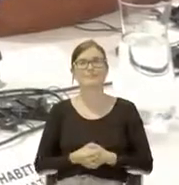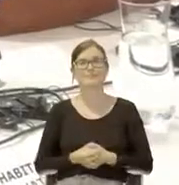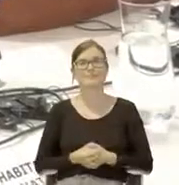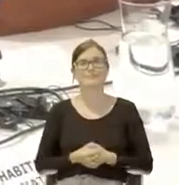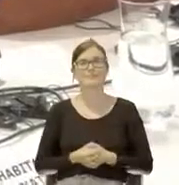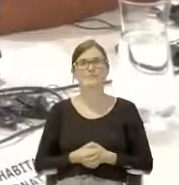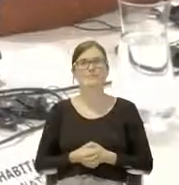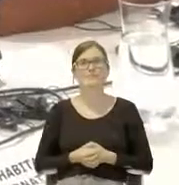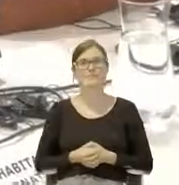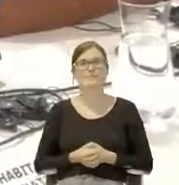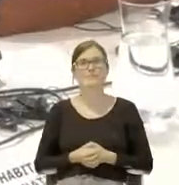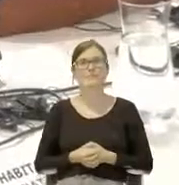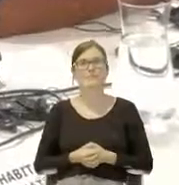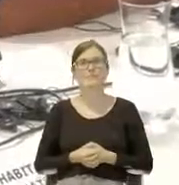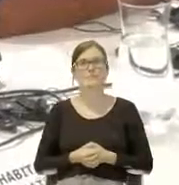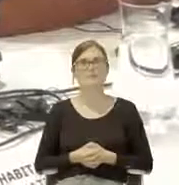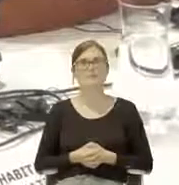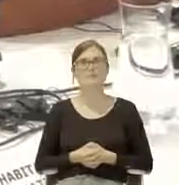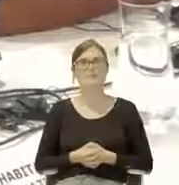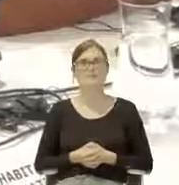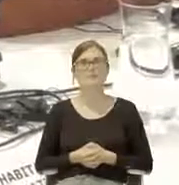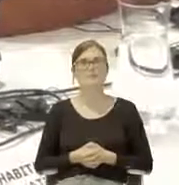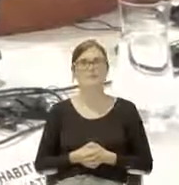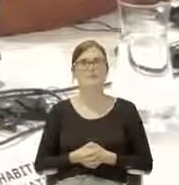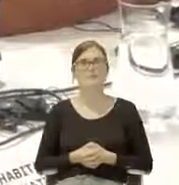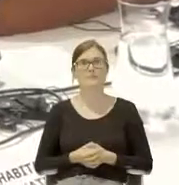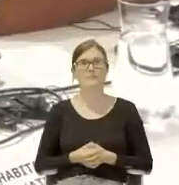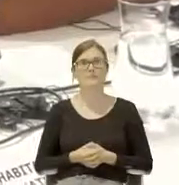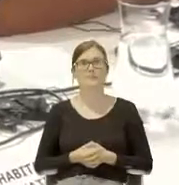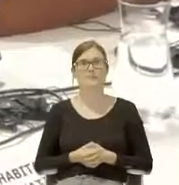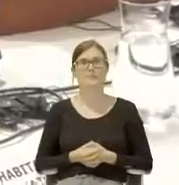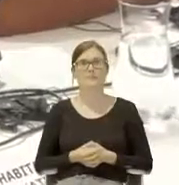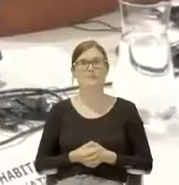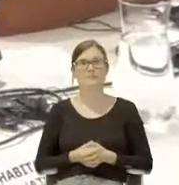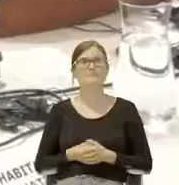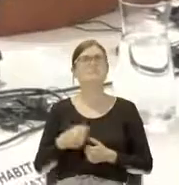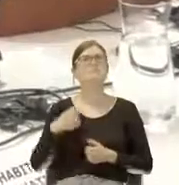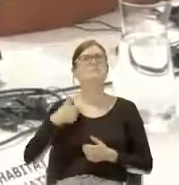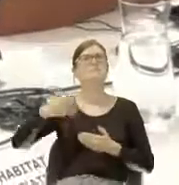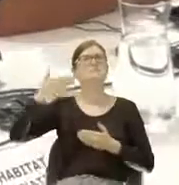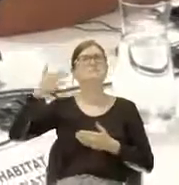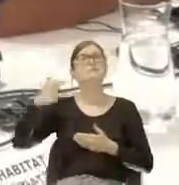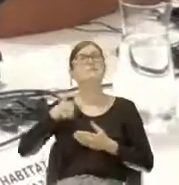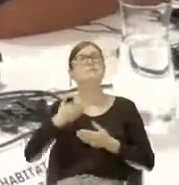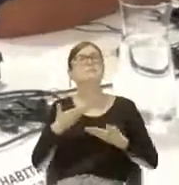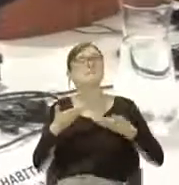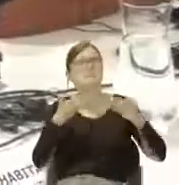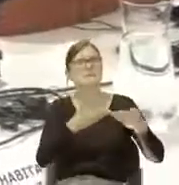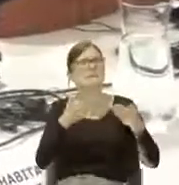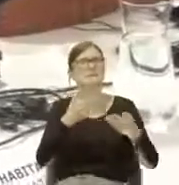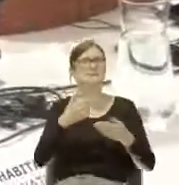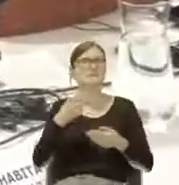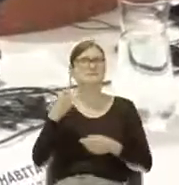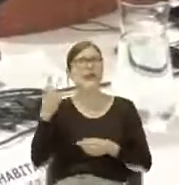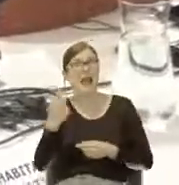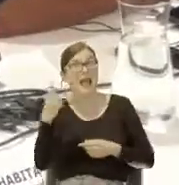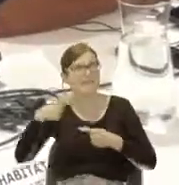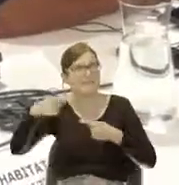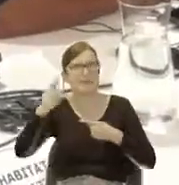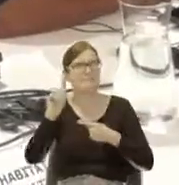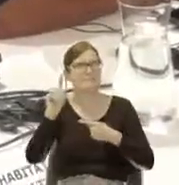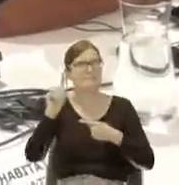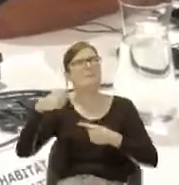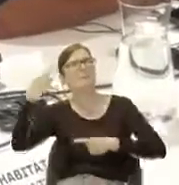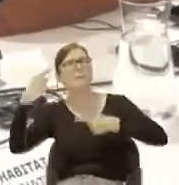before I go back to what I see, the critical agenda and the critical job that we need to do together, it's worth